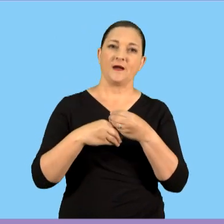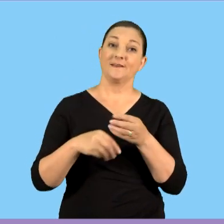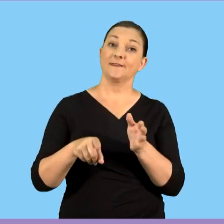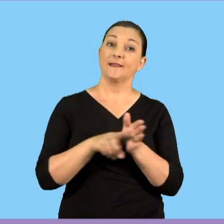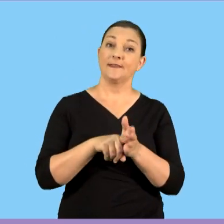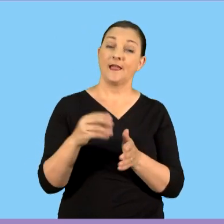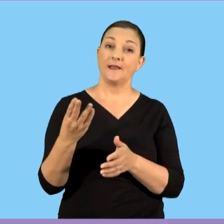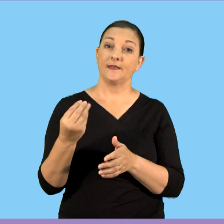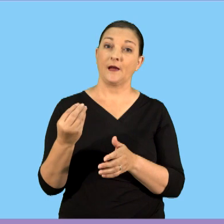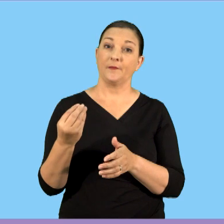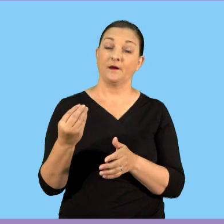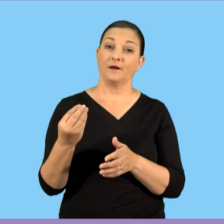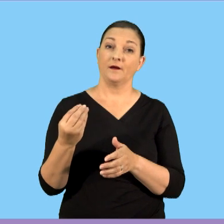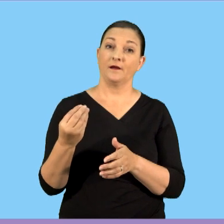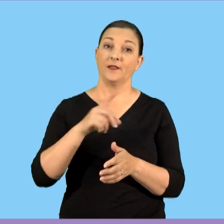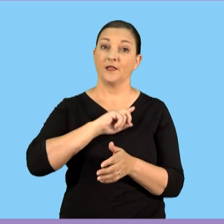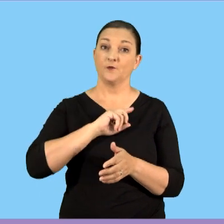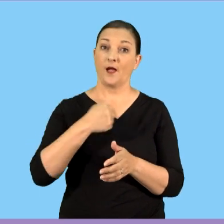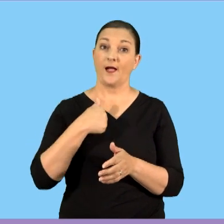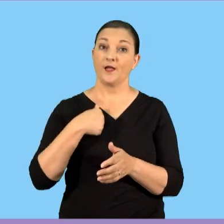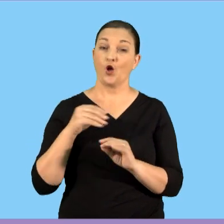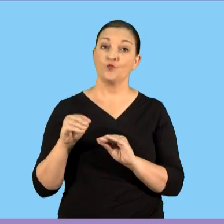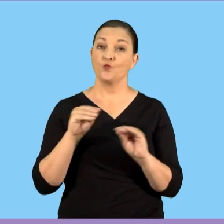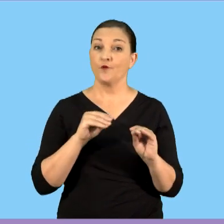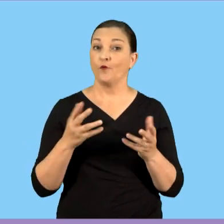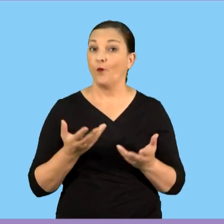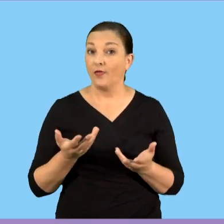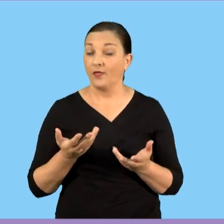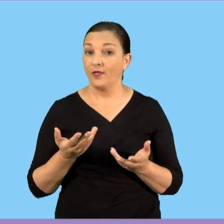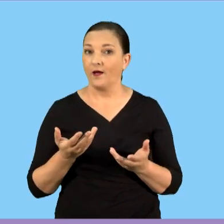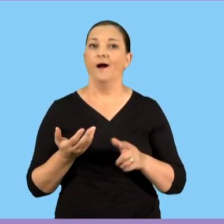to move to the